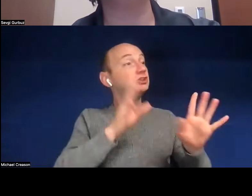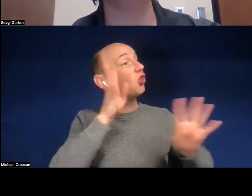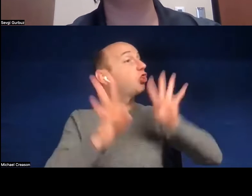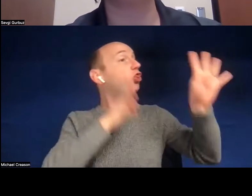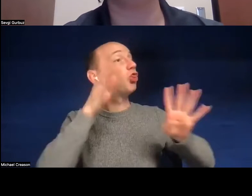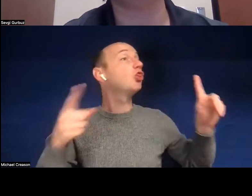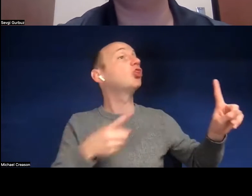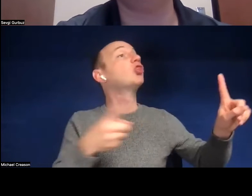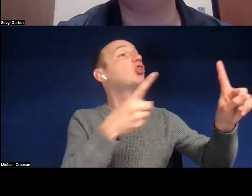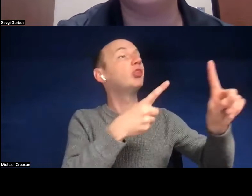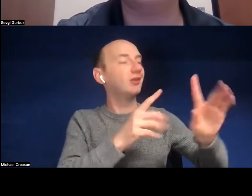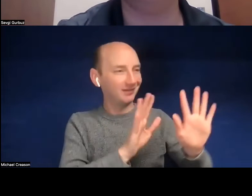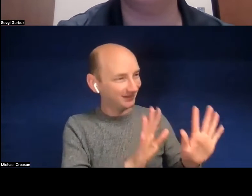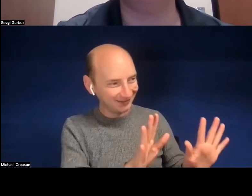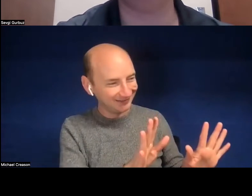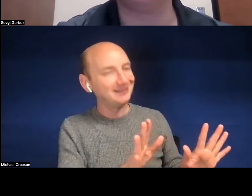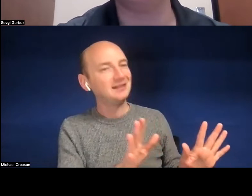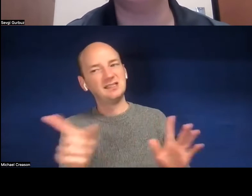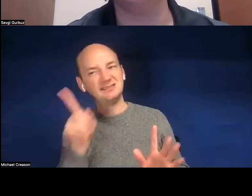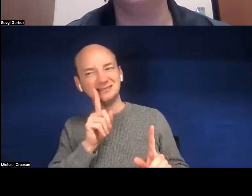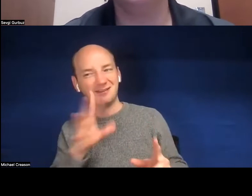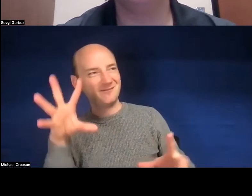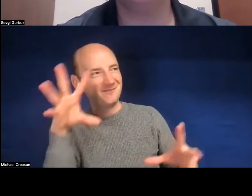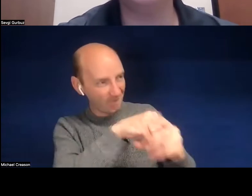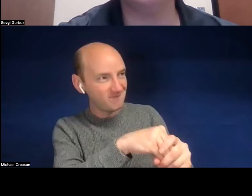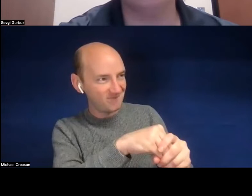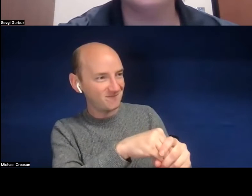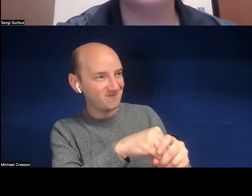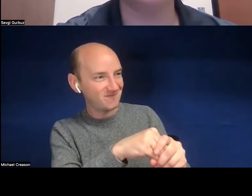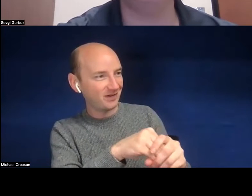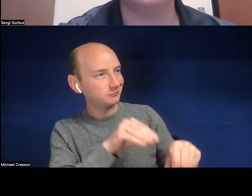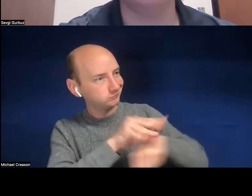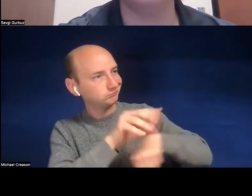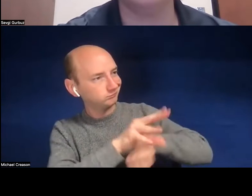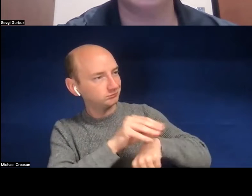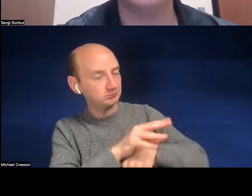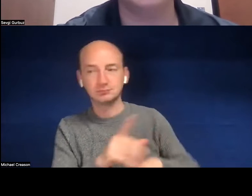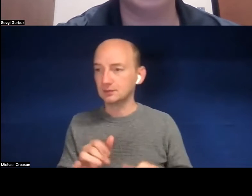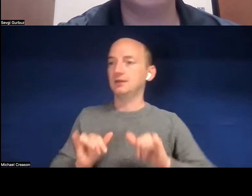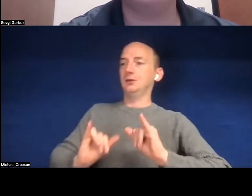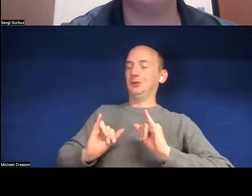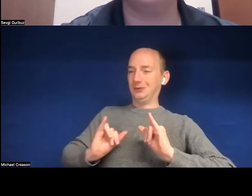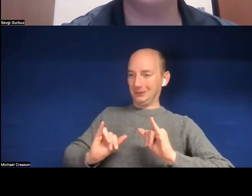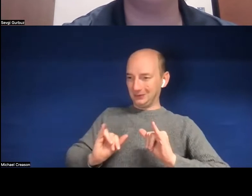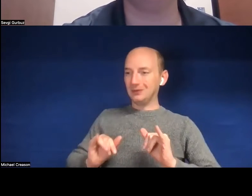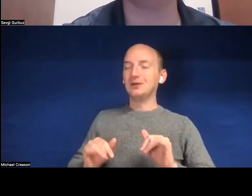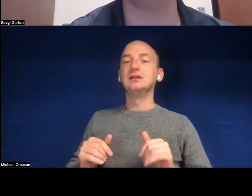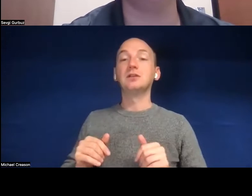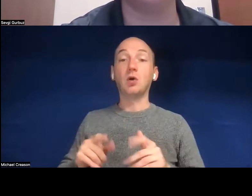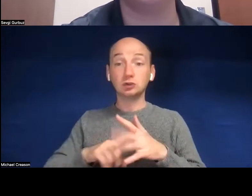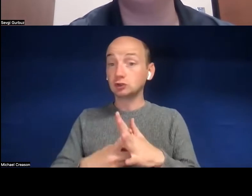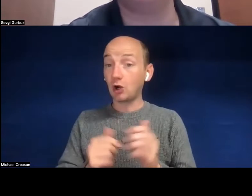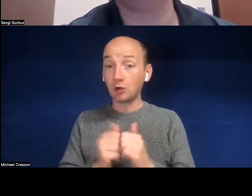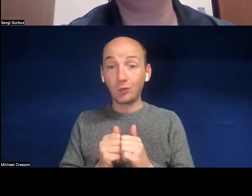and building something that therefore might have a limited value. So we started actually by not collecting data, but by first doing